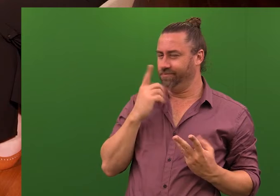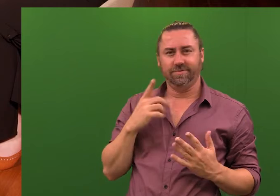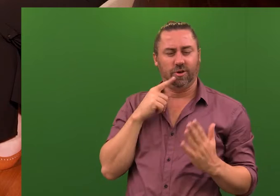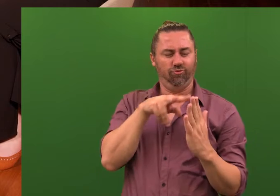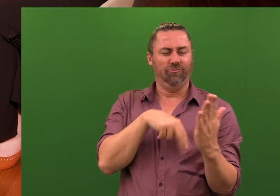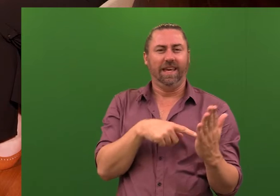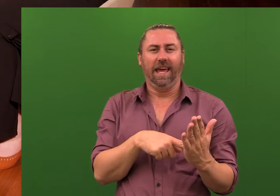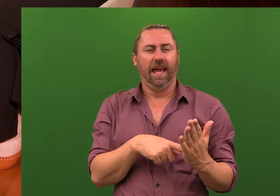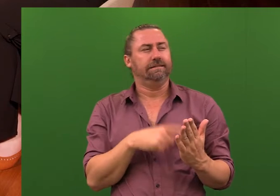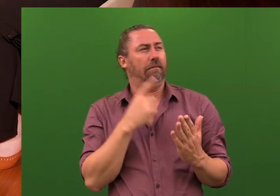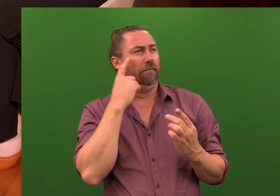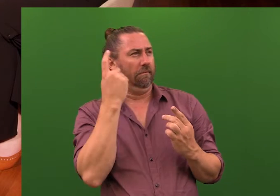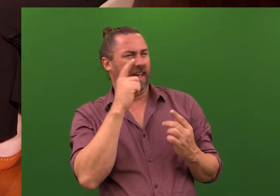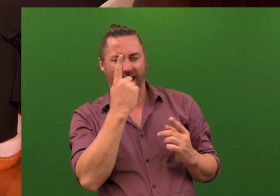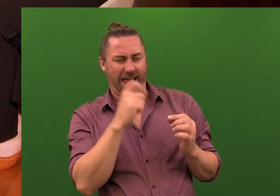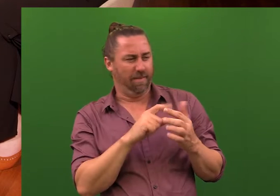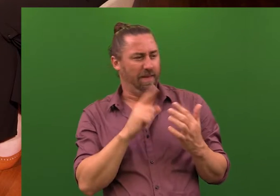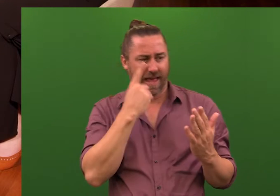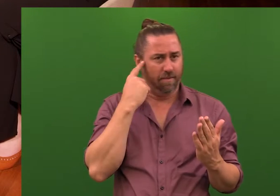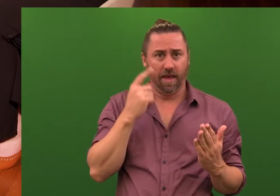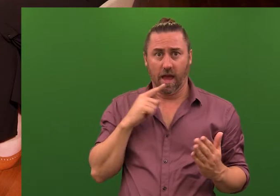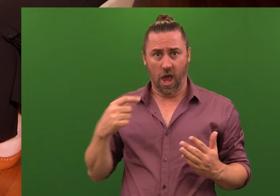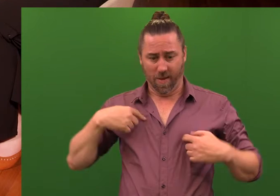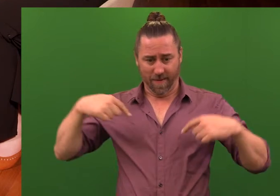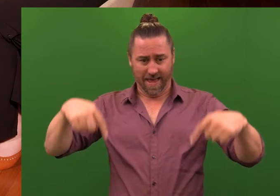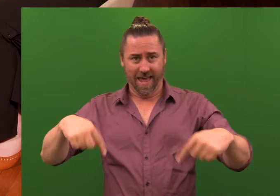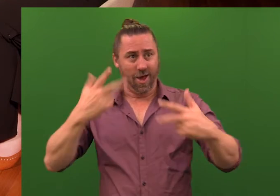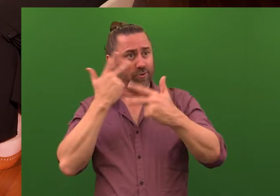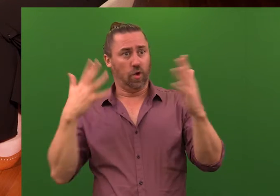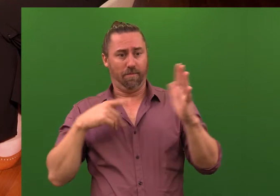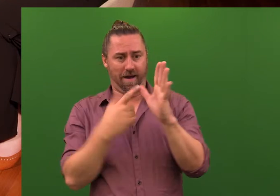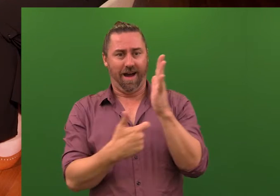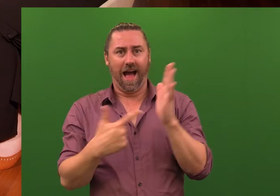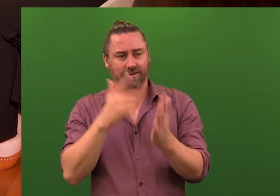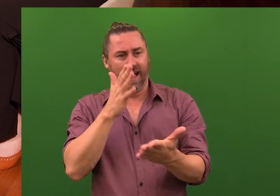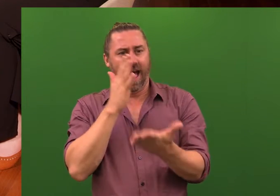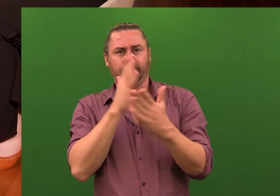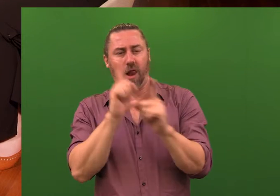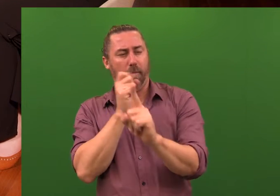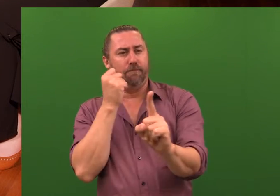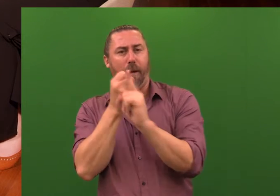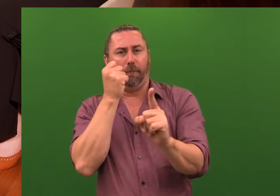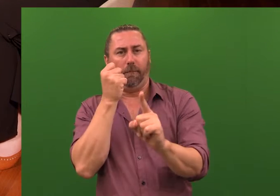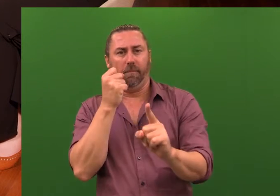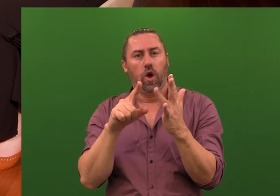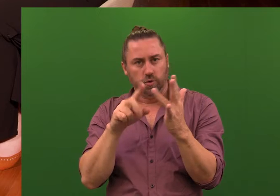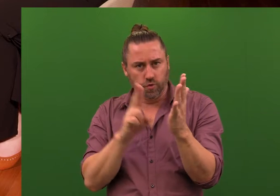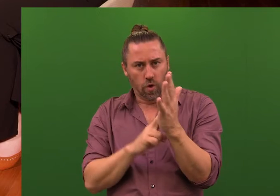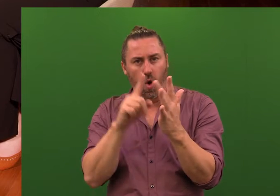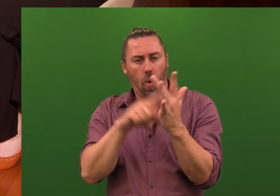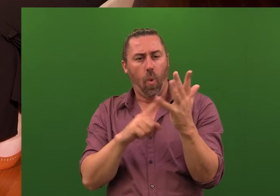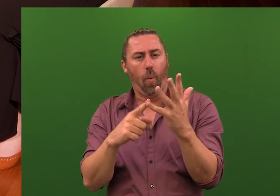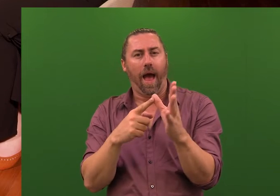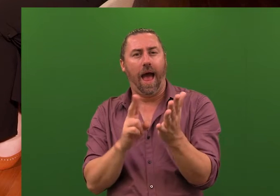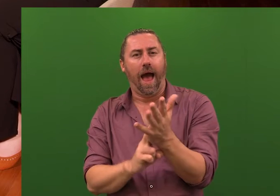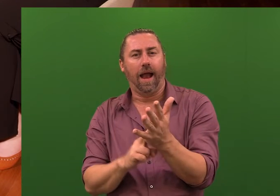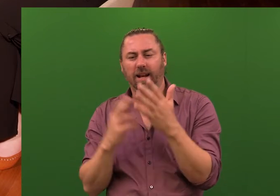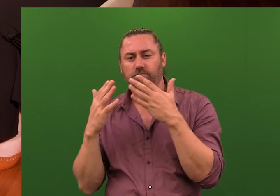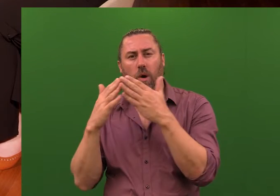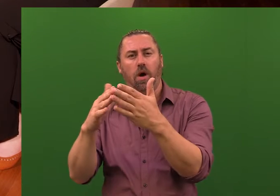my research, I sort of discovered that the Chelsea Sugar Refinery in New Zealand